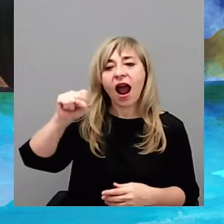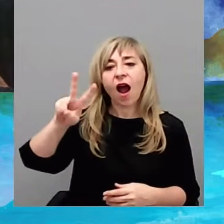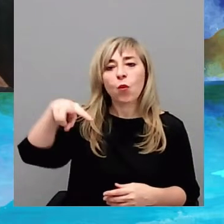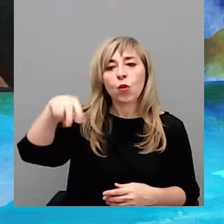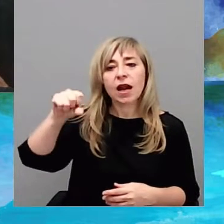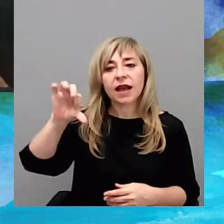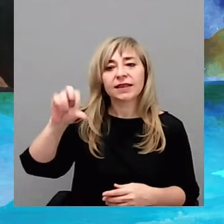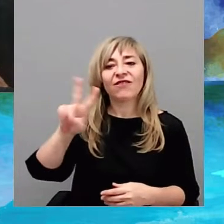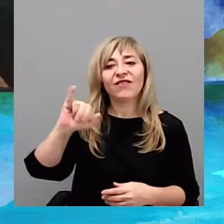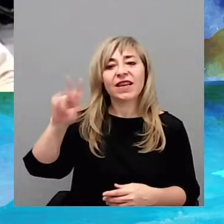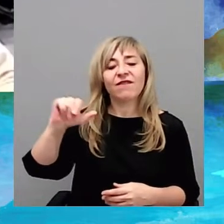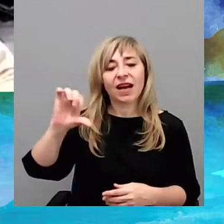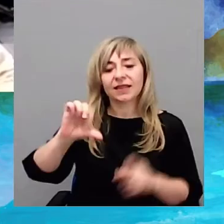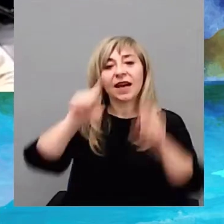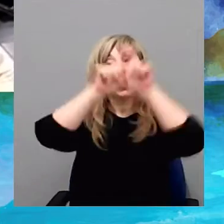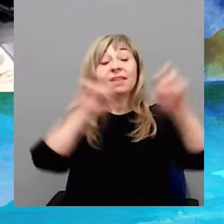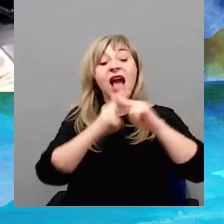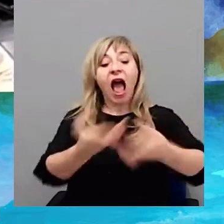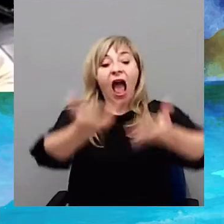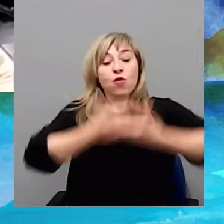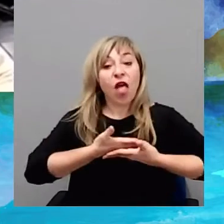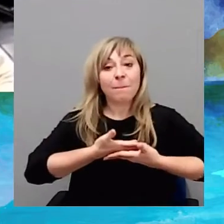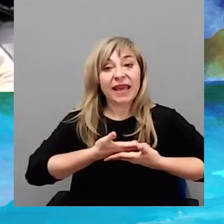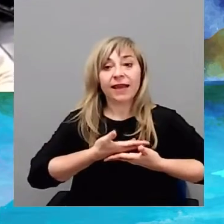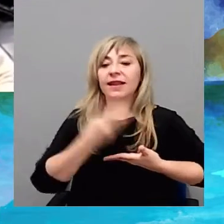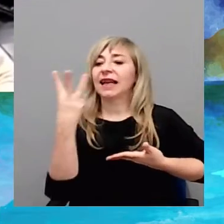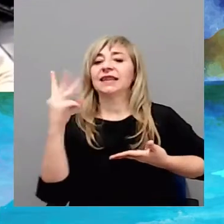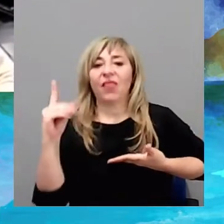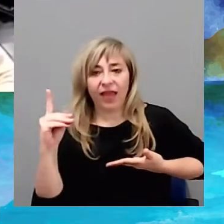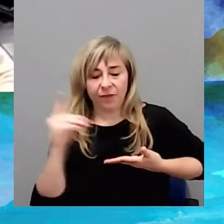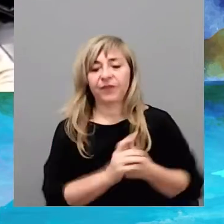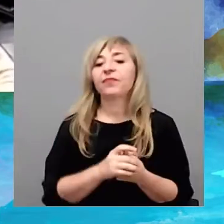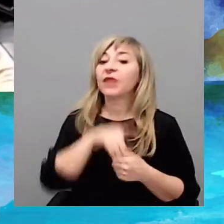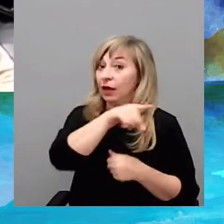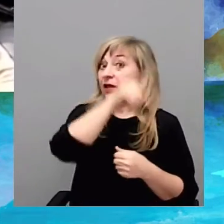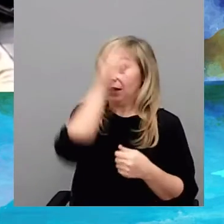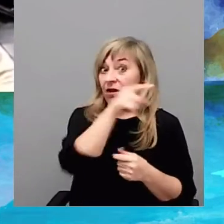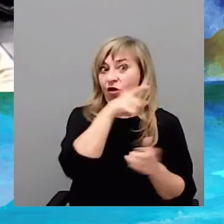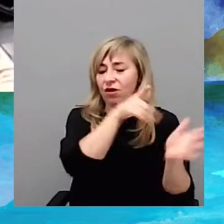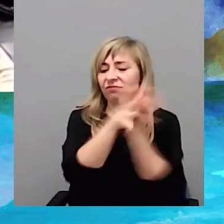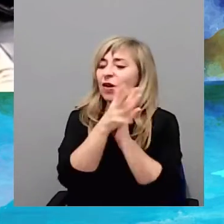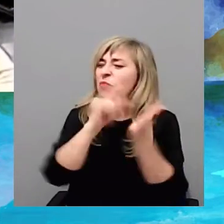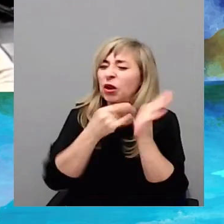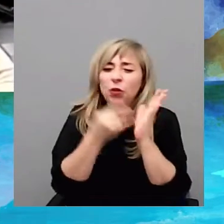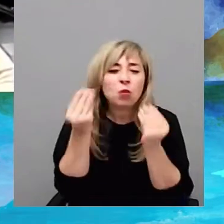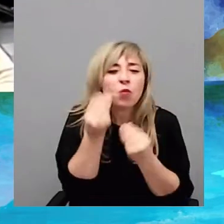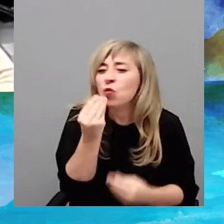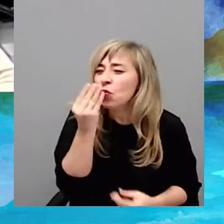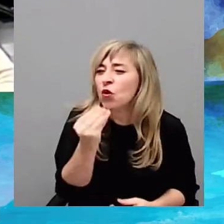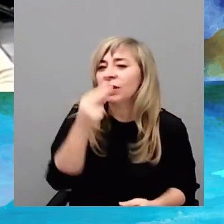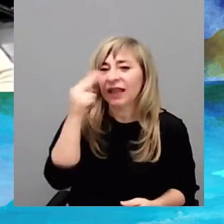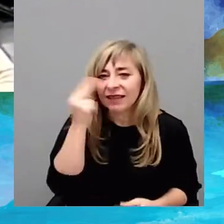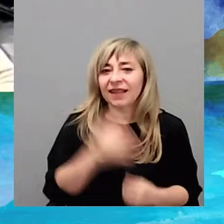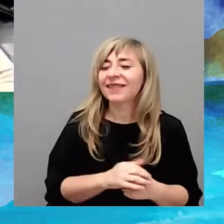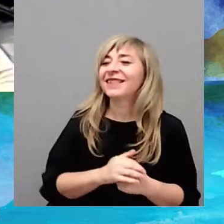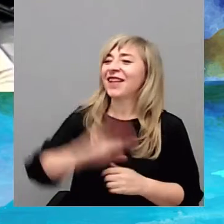who is from a group called Ayúdame 3D, and is working on a very interesting project. Hello,